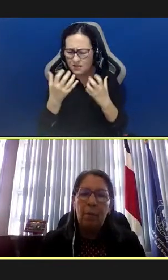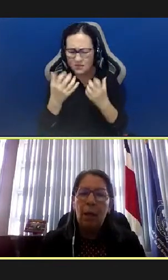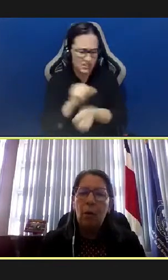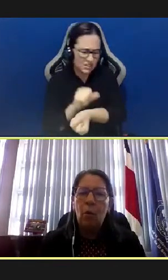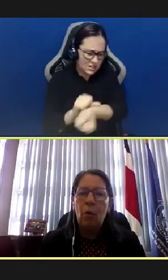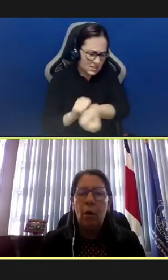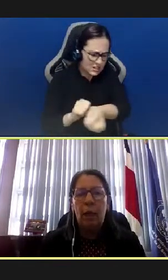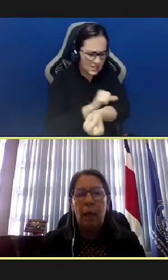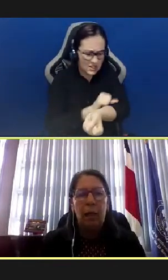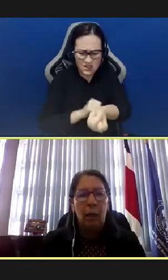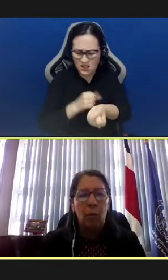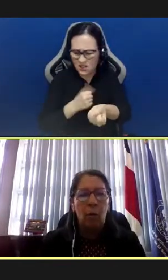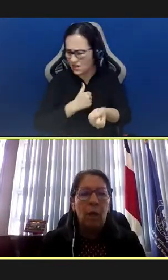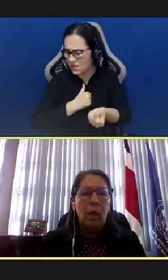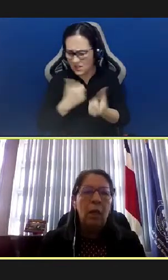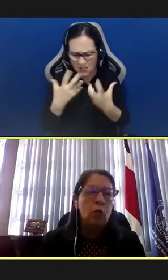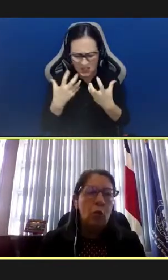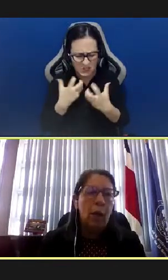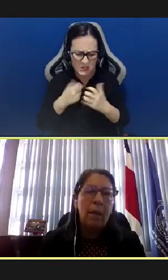And